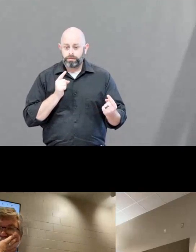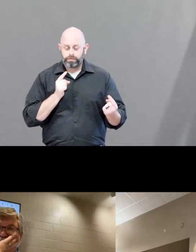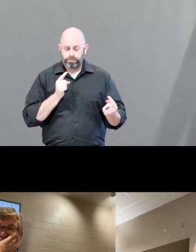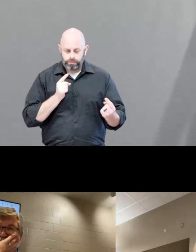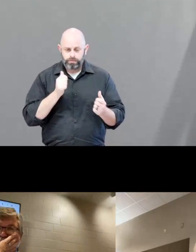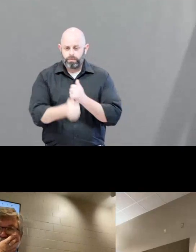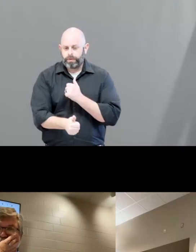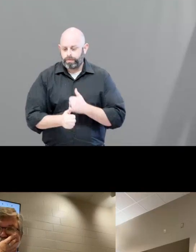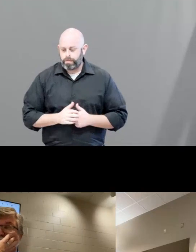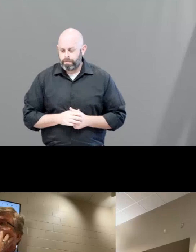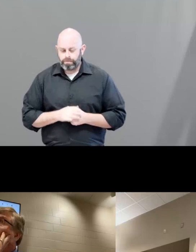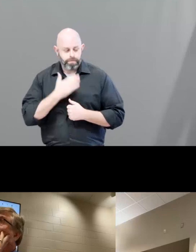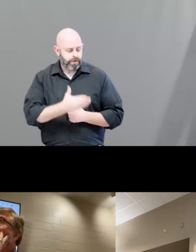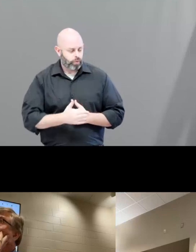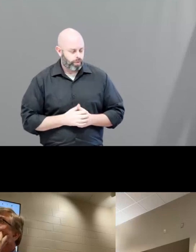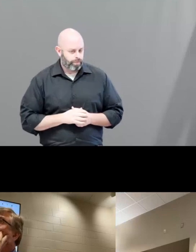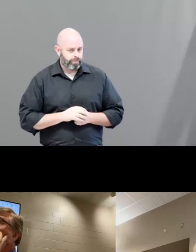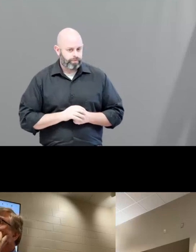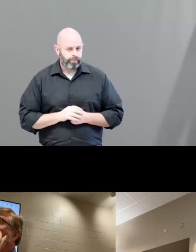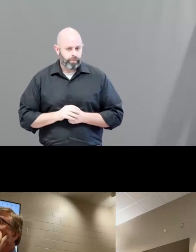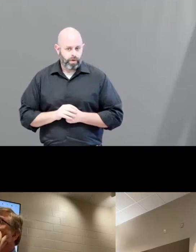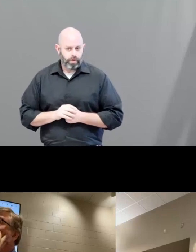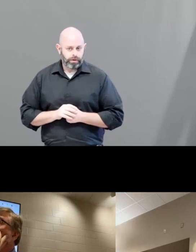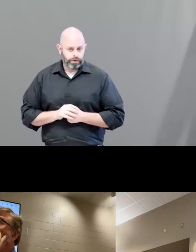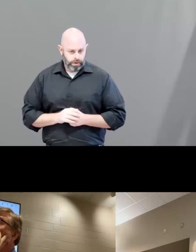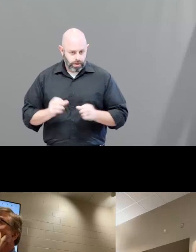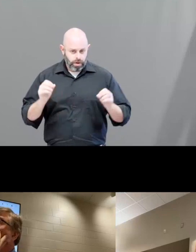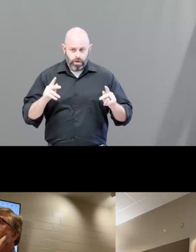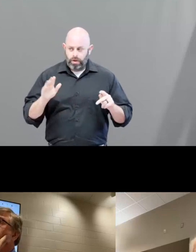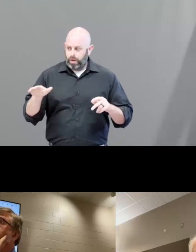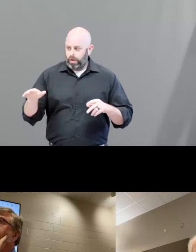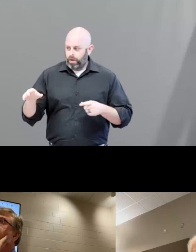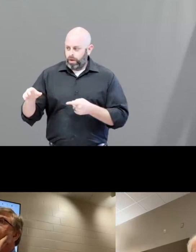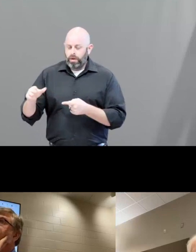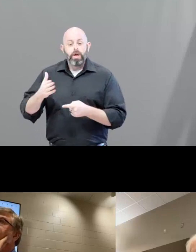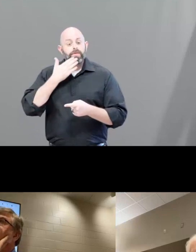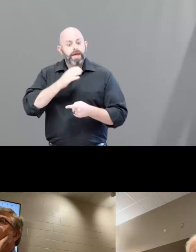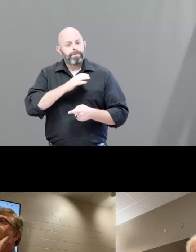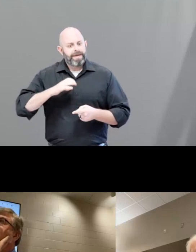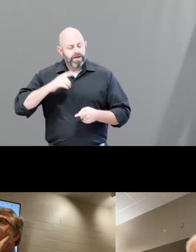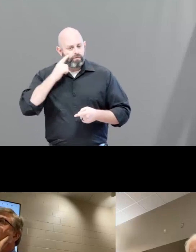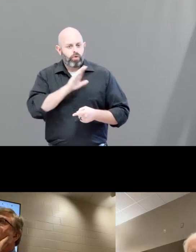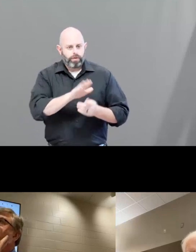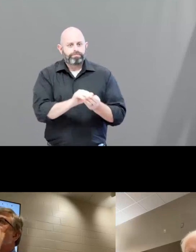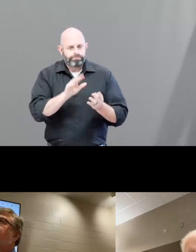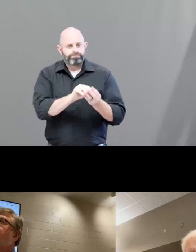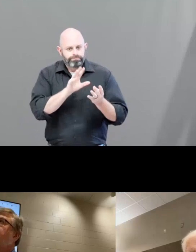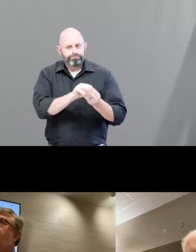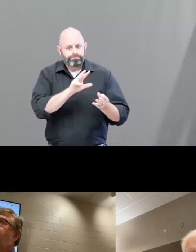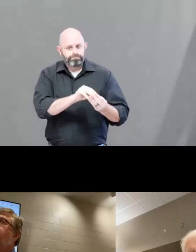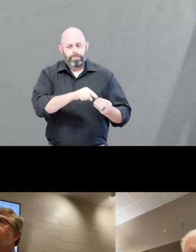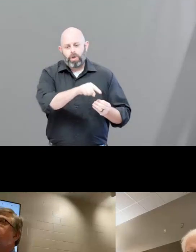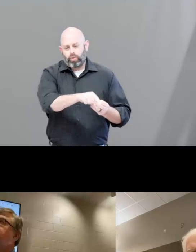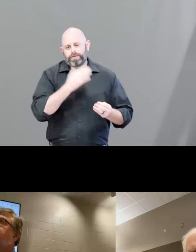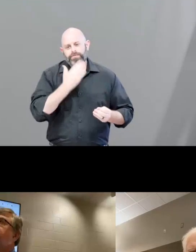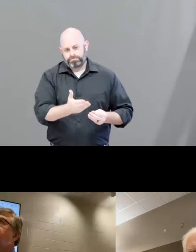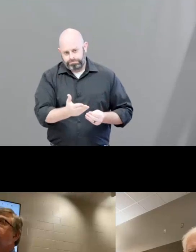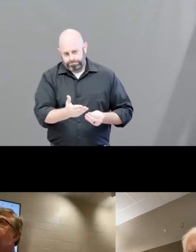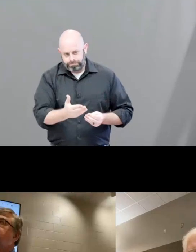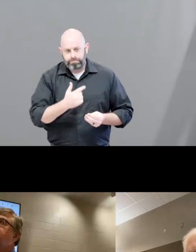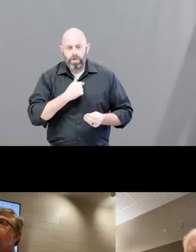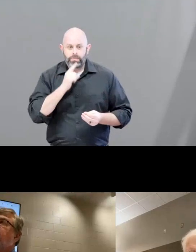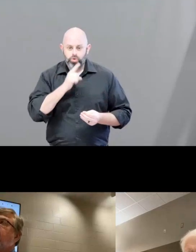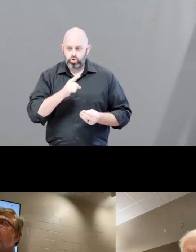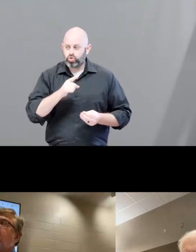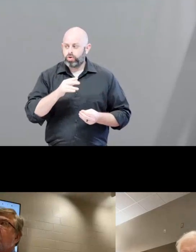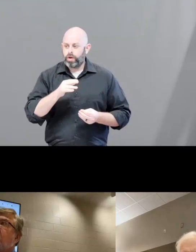Motion carried. Thank you. I Okay. thank the committee for their review and meeting on this as well. I'm sure as we go